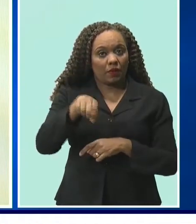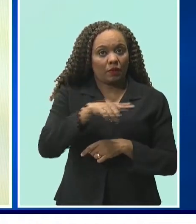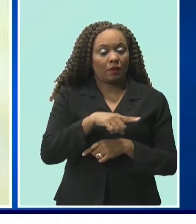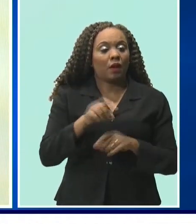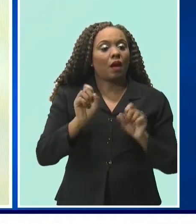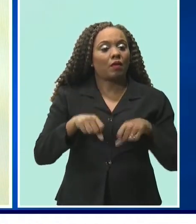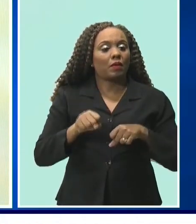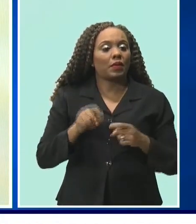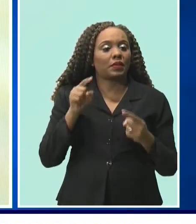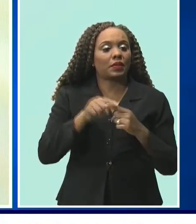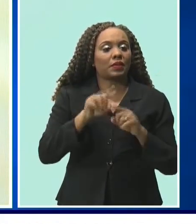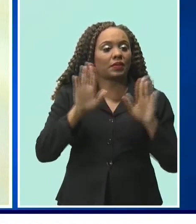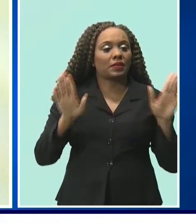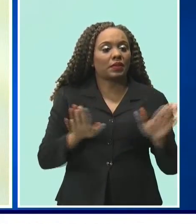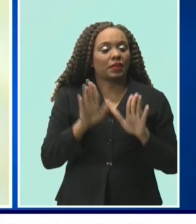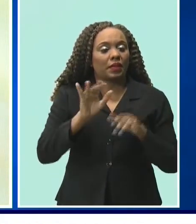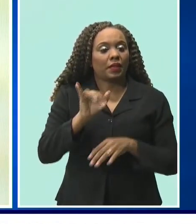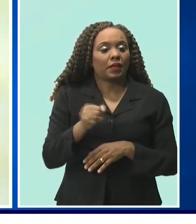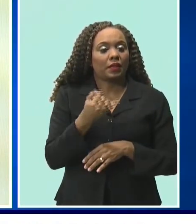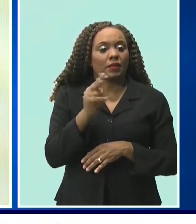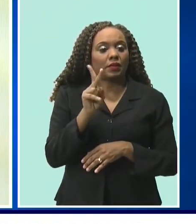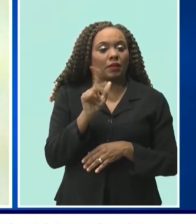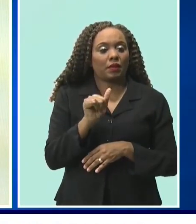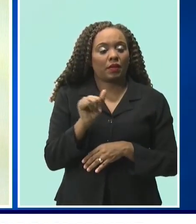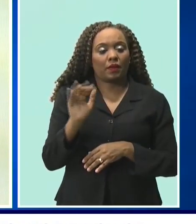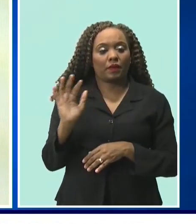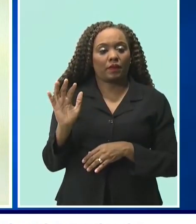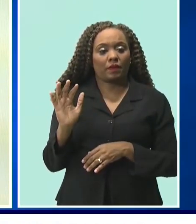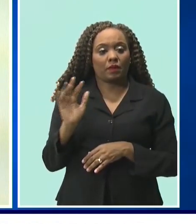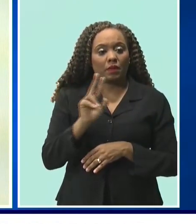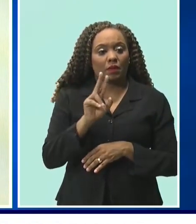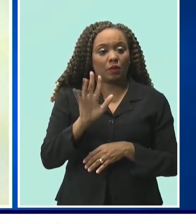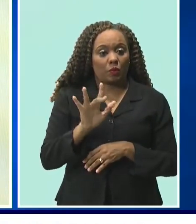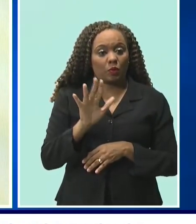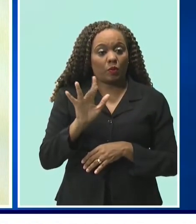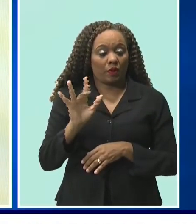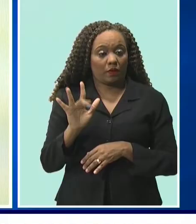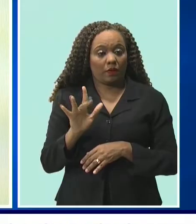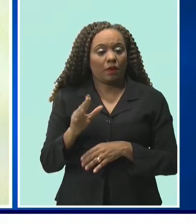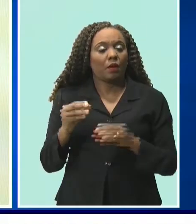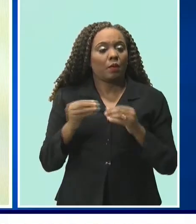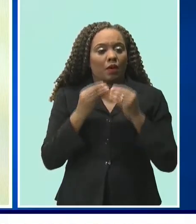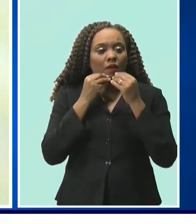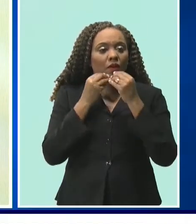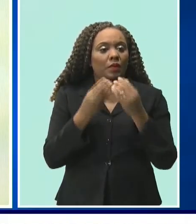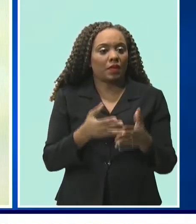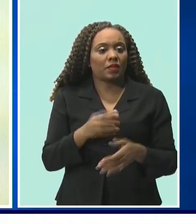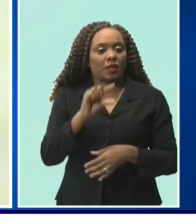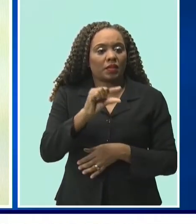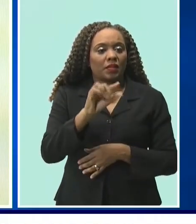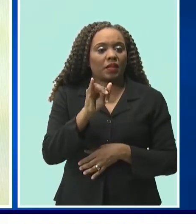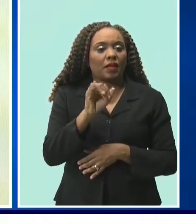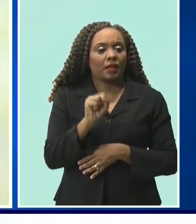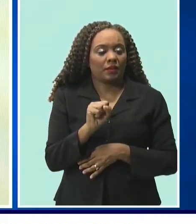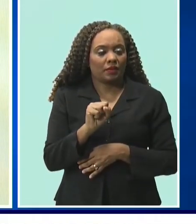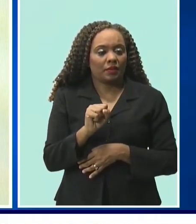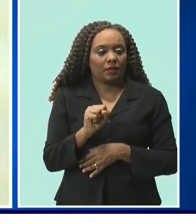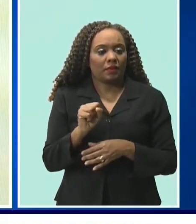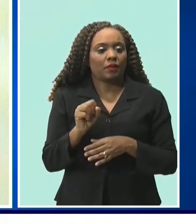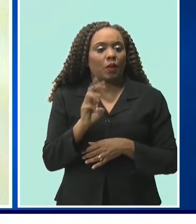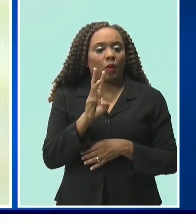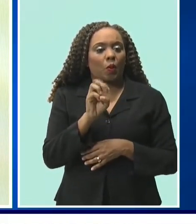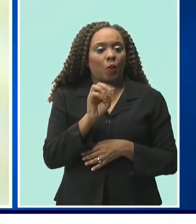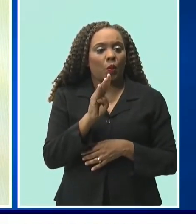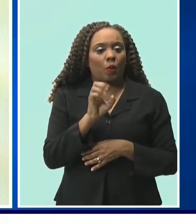Sunday, July 5th, and more information can be accessed on the Government Information Service website. In addition, the